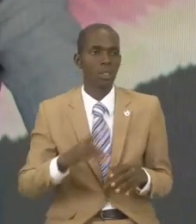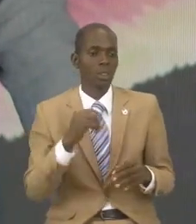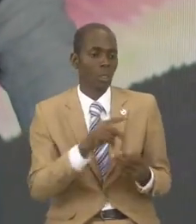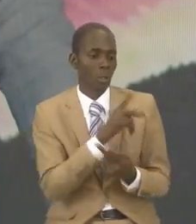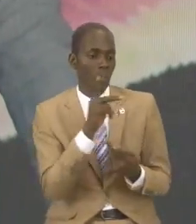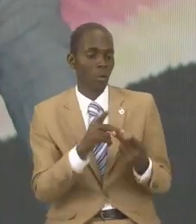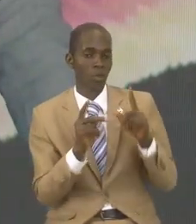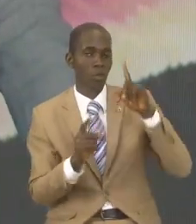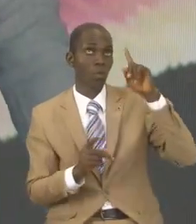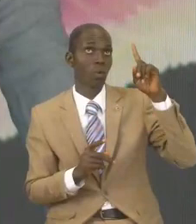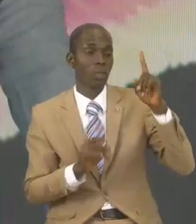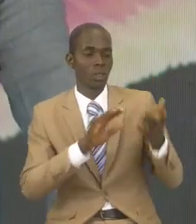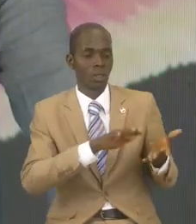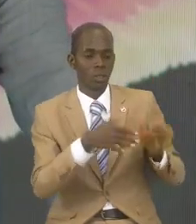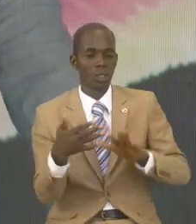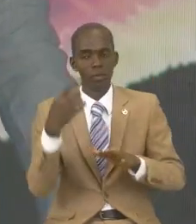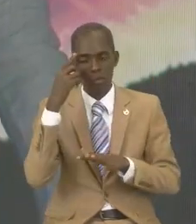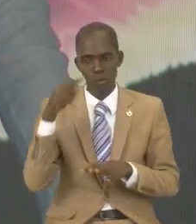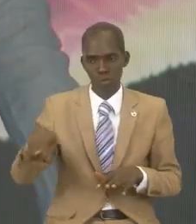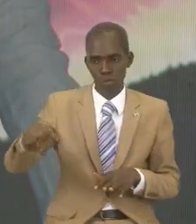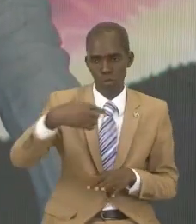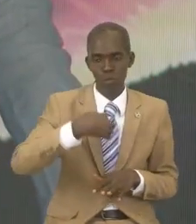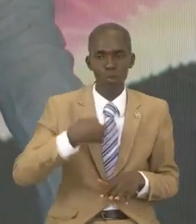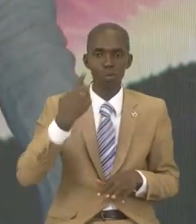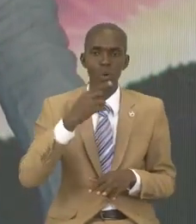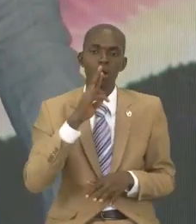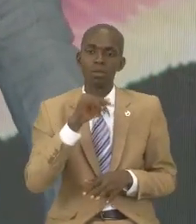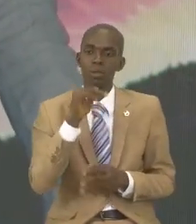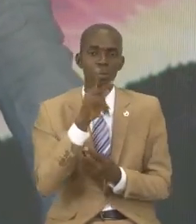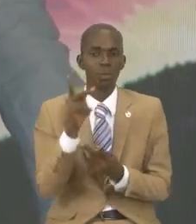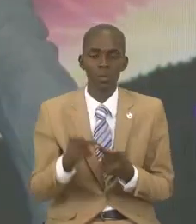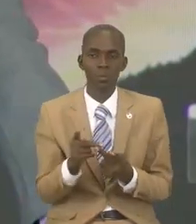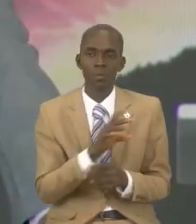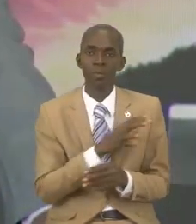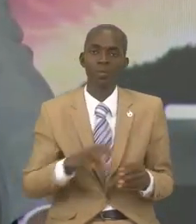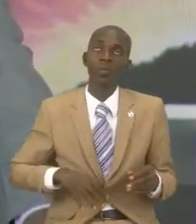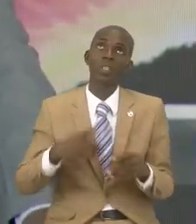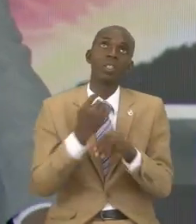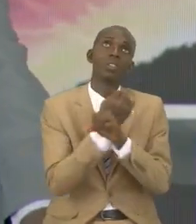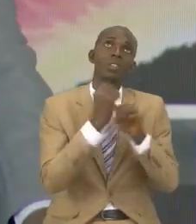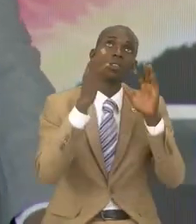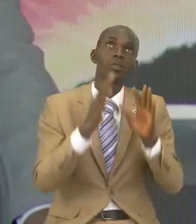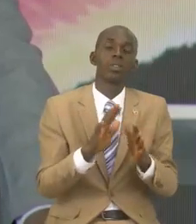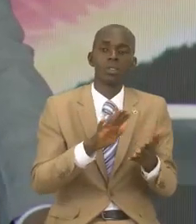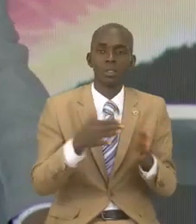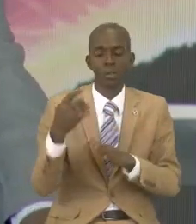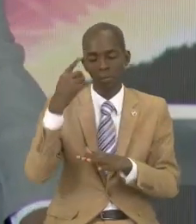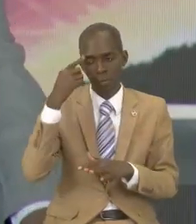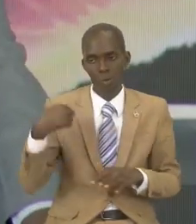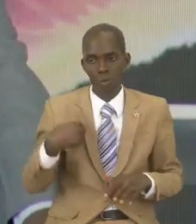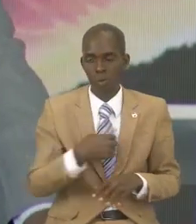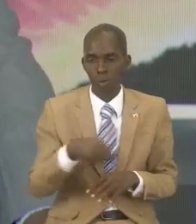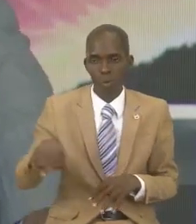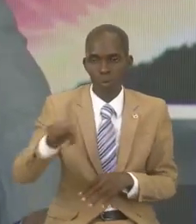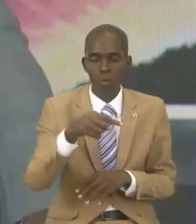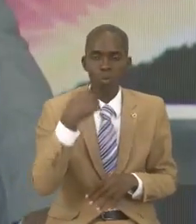just was crucified for the unjust. The sinful was crucified.